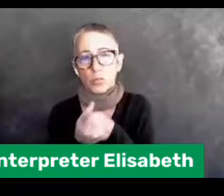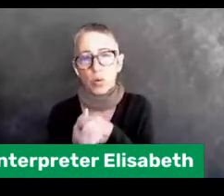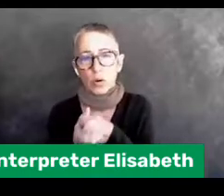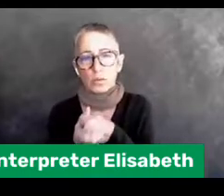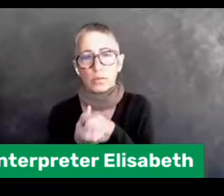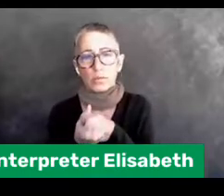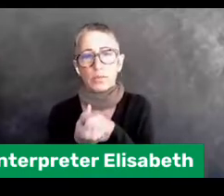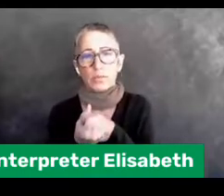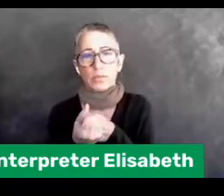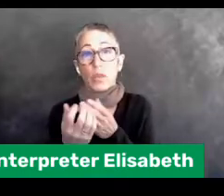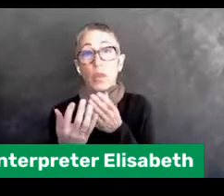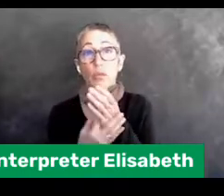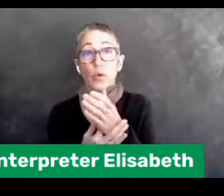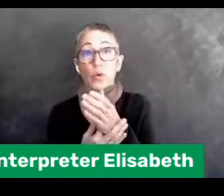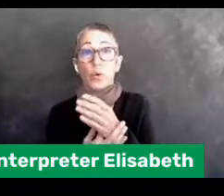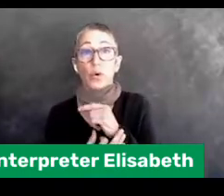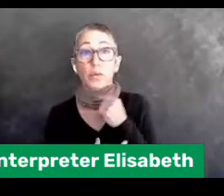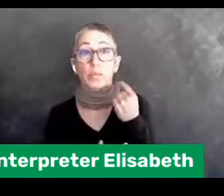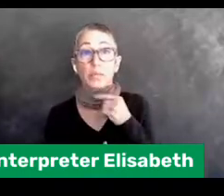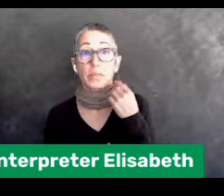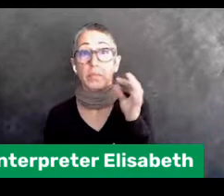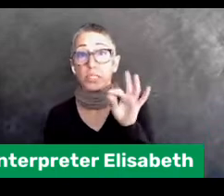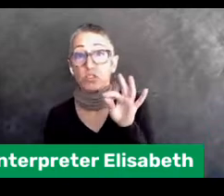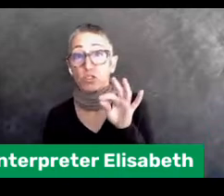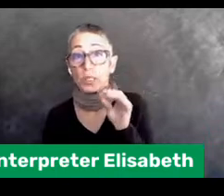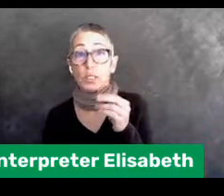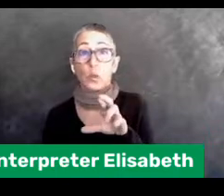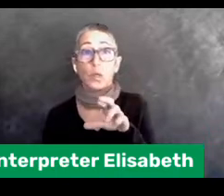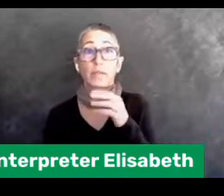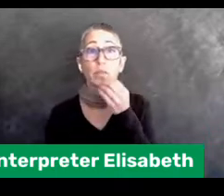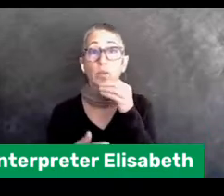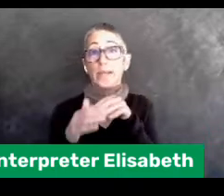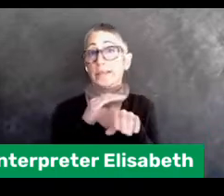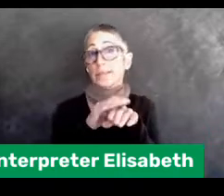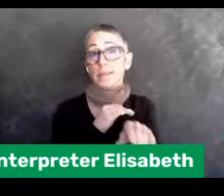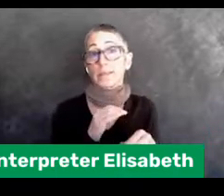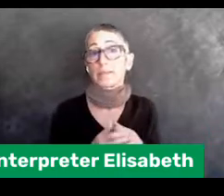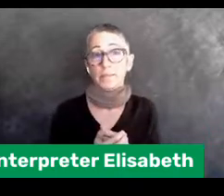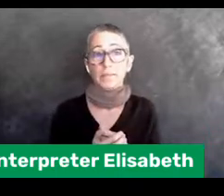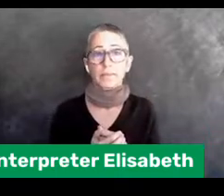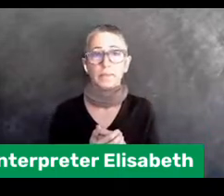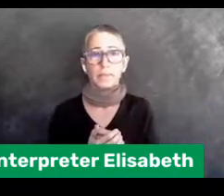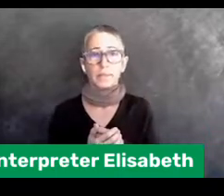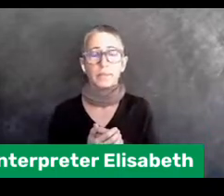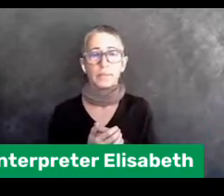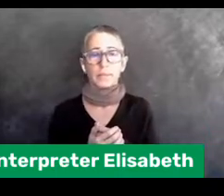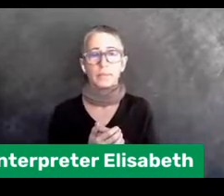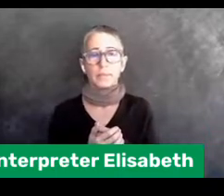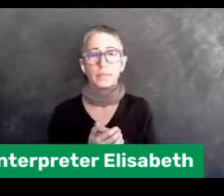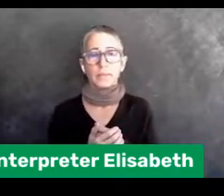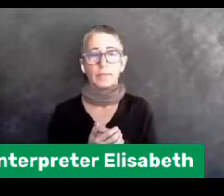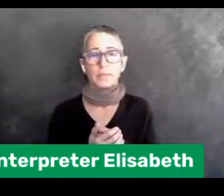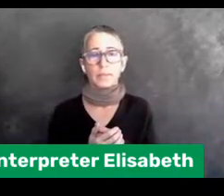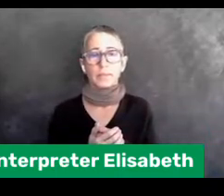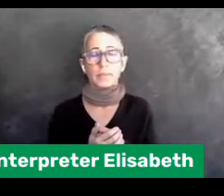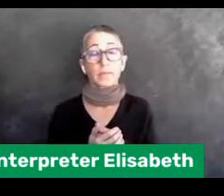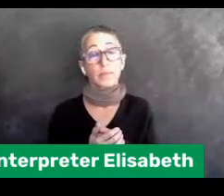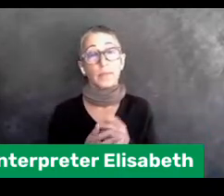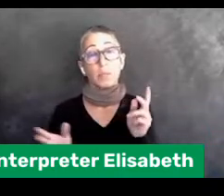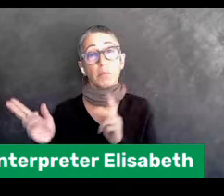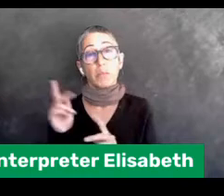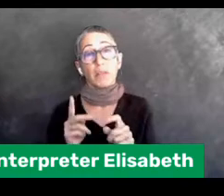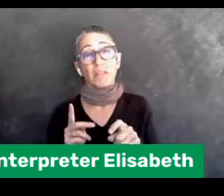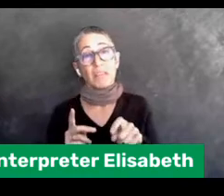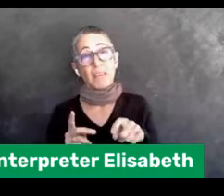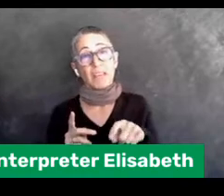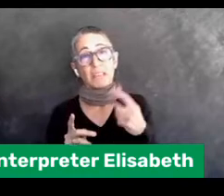it be through ministry or, again, food access. We're gonna touch somebody that really needs something today.